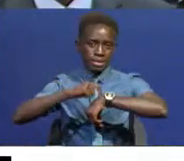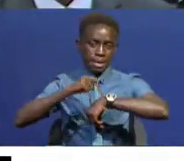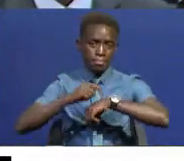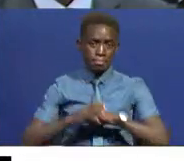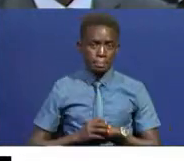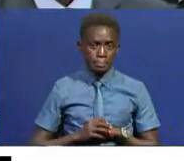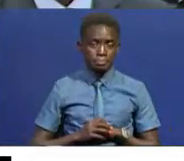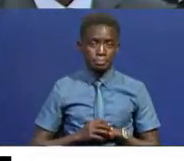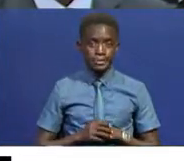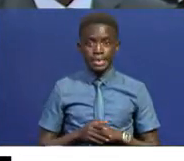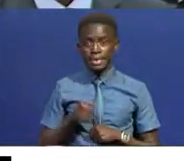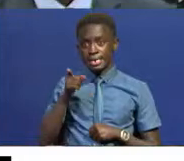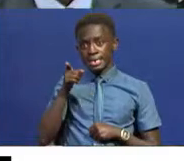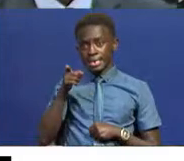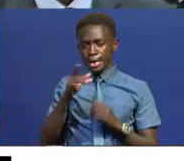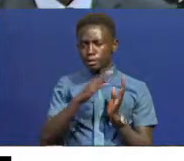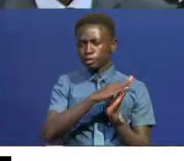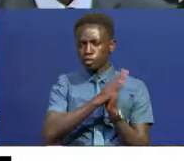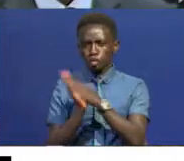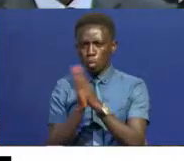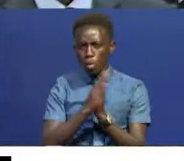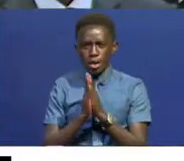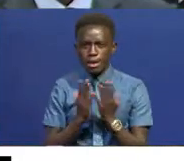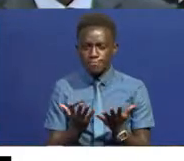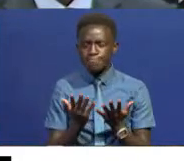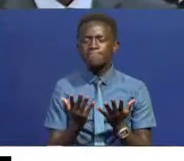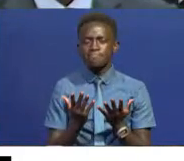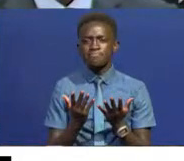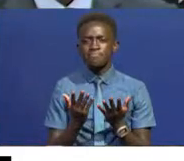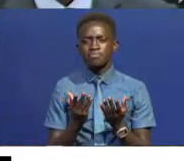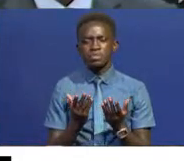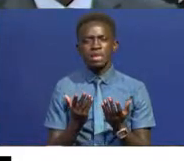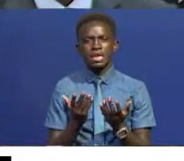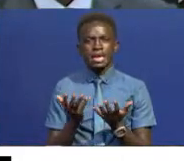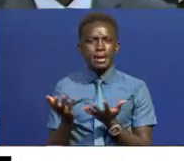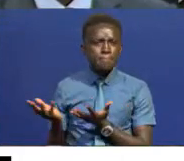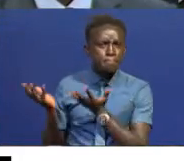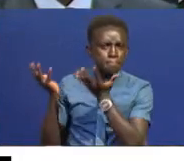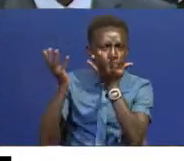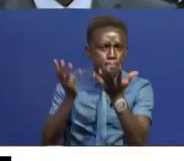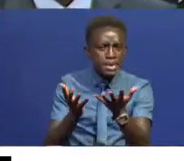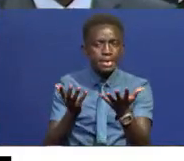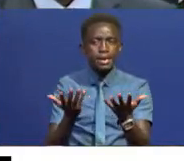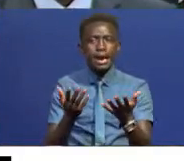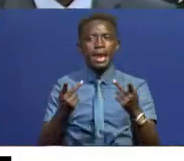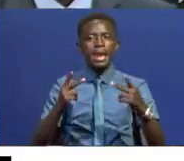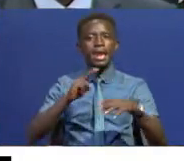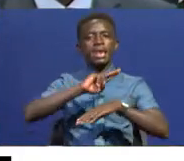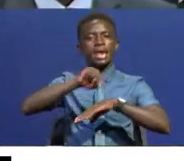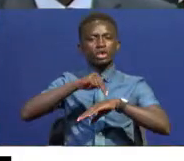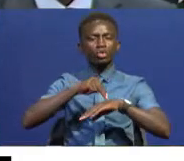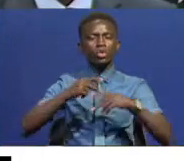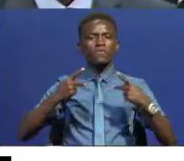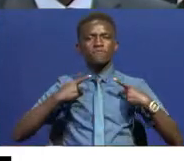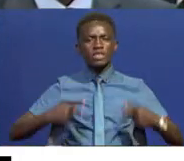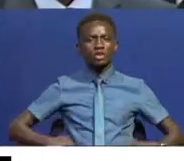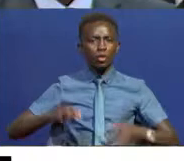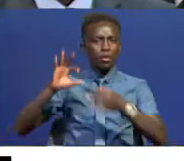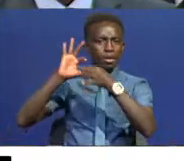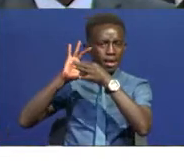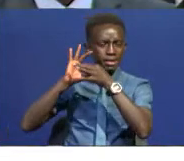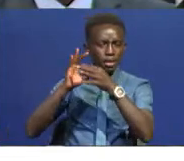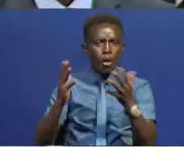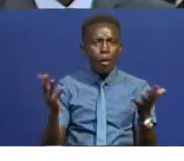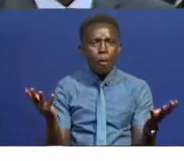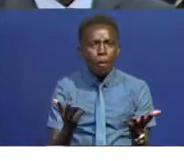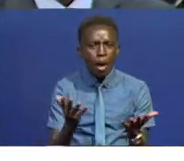this imperative has brought home the implications of a national fiscal culture where recurrent expenditure